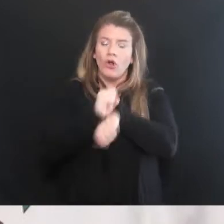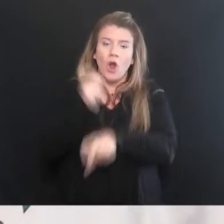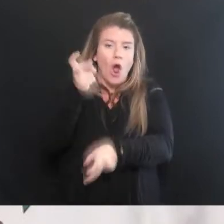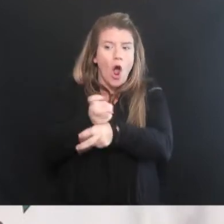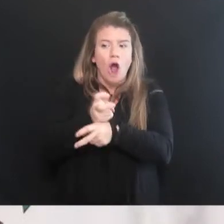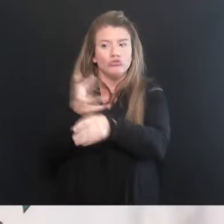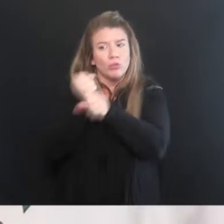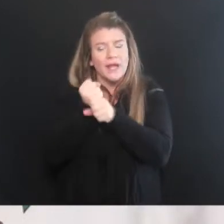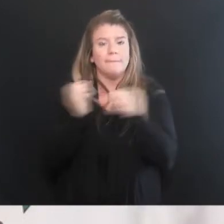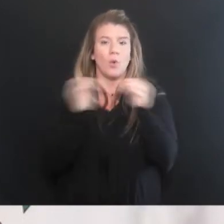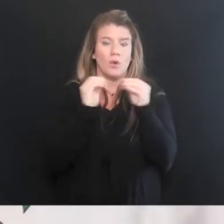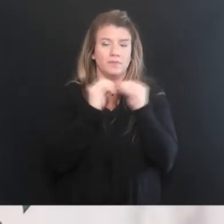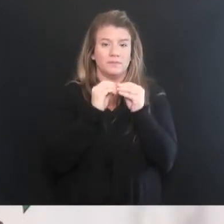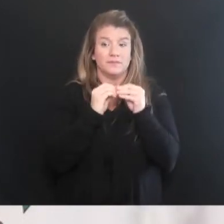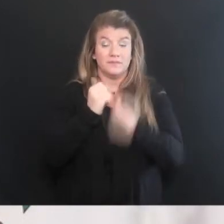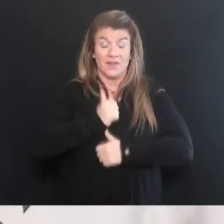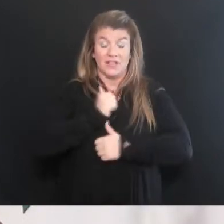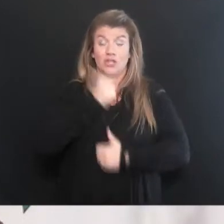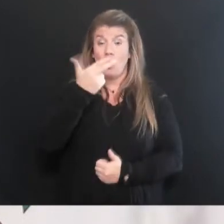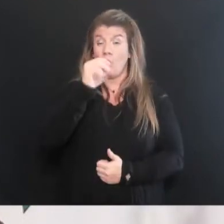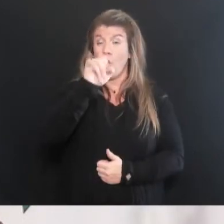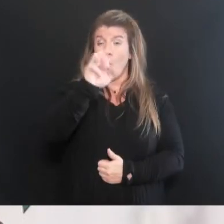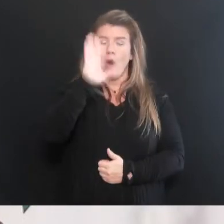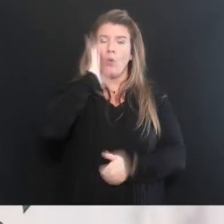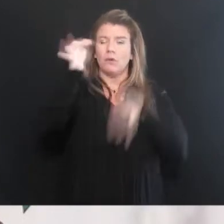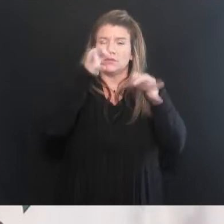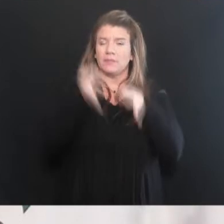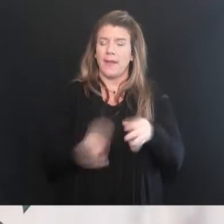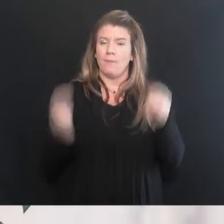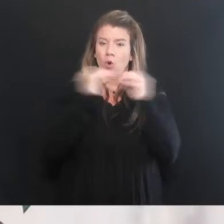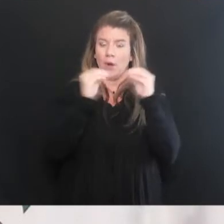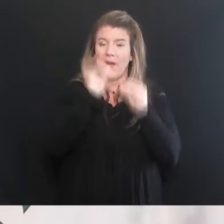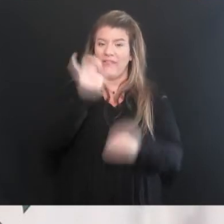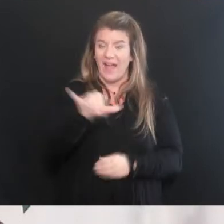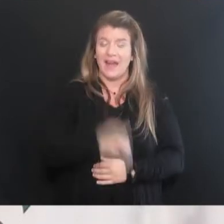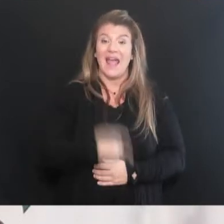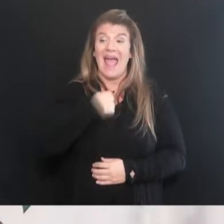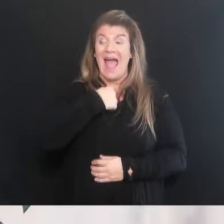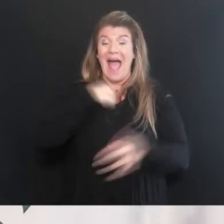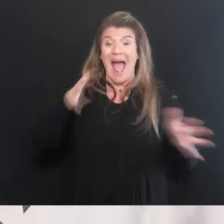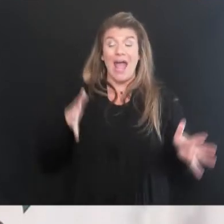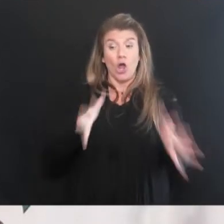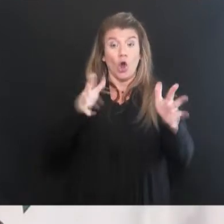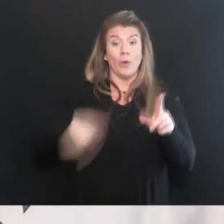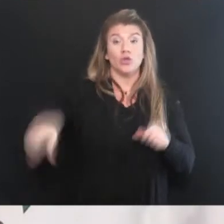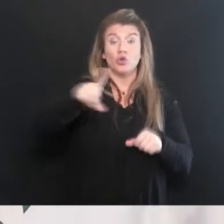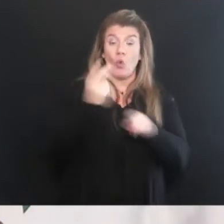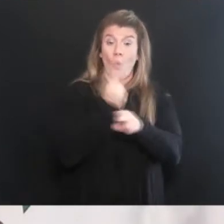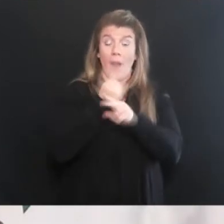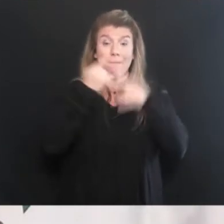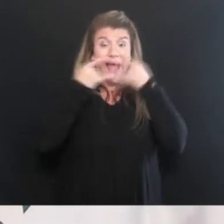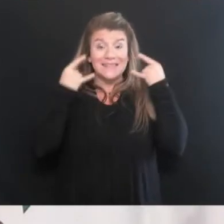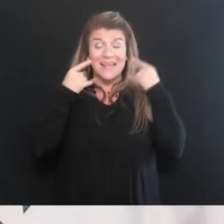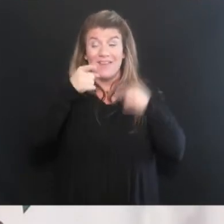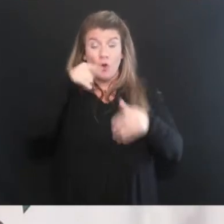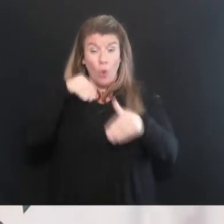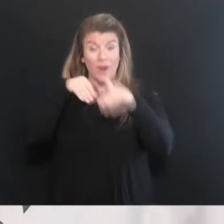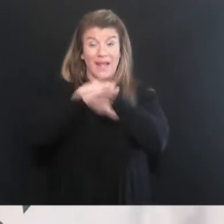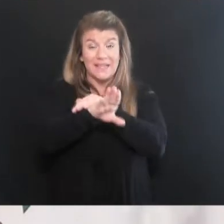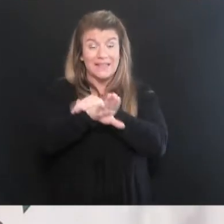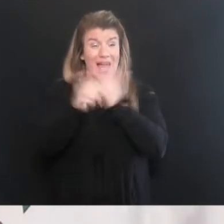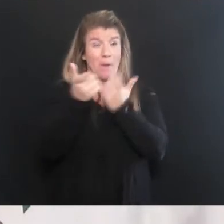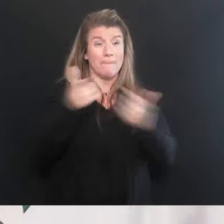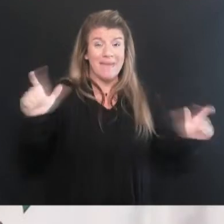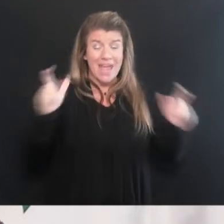to get those doses, and General Hoyer will tell you more about this. I encourage you to wear a mask if you're going inside to a